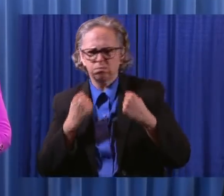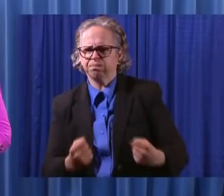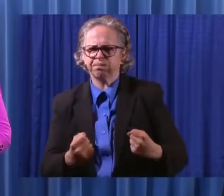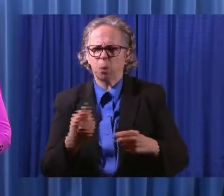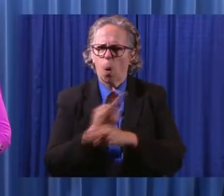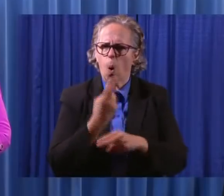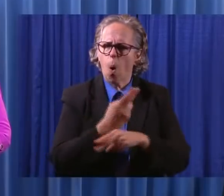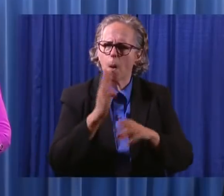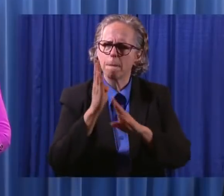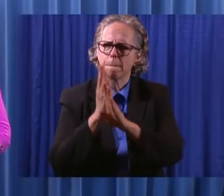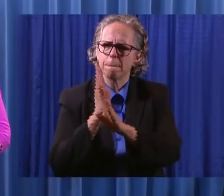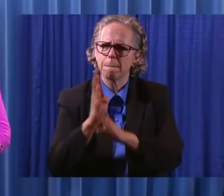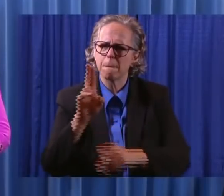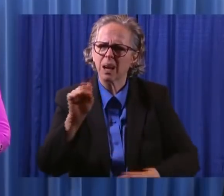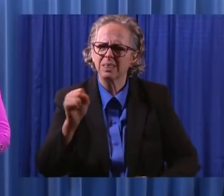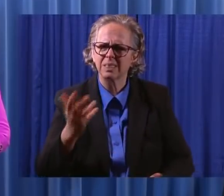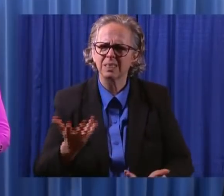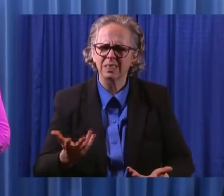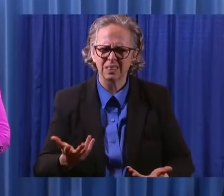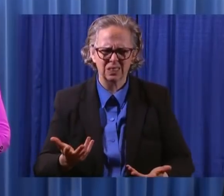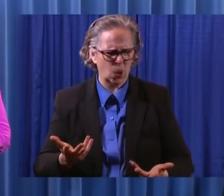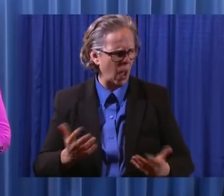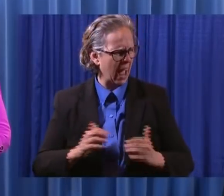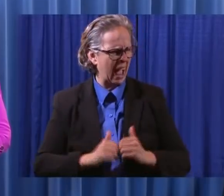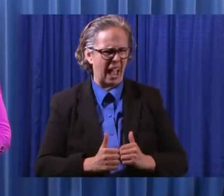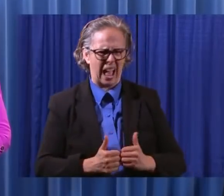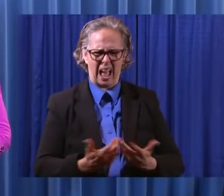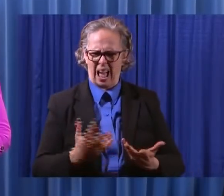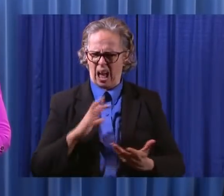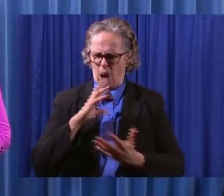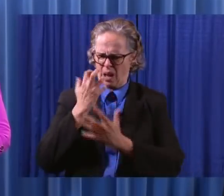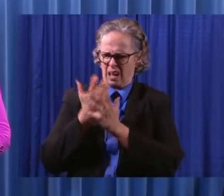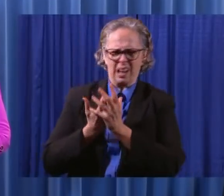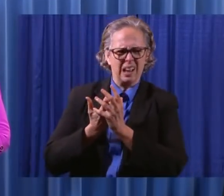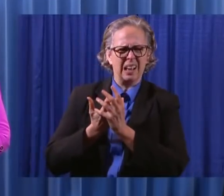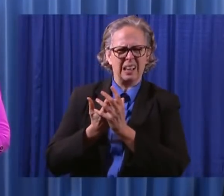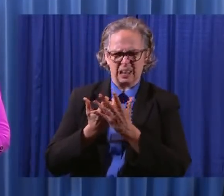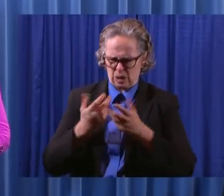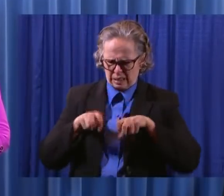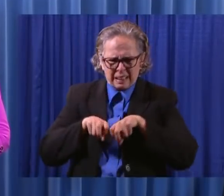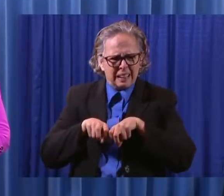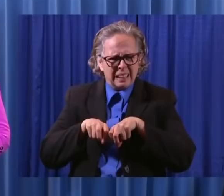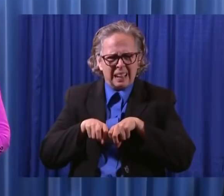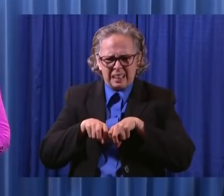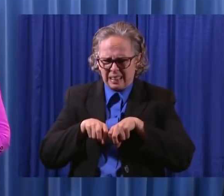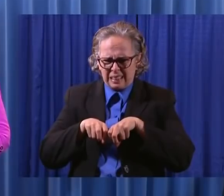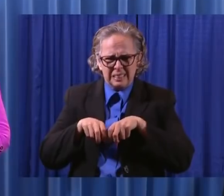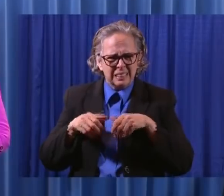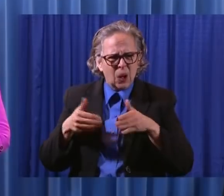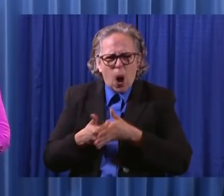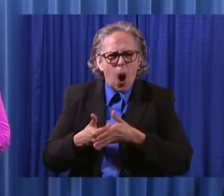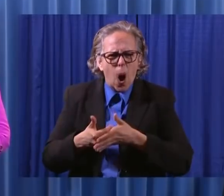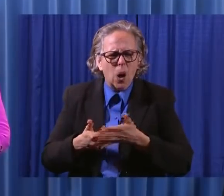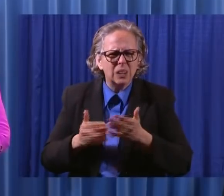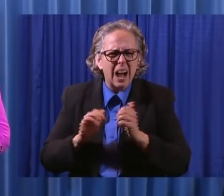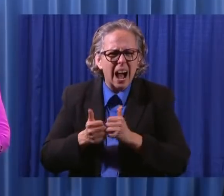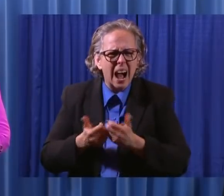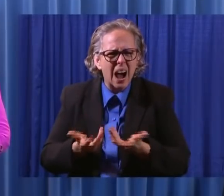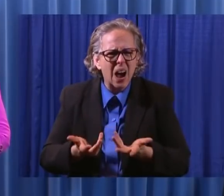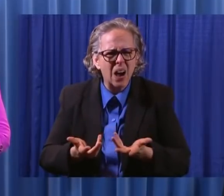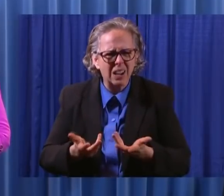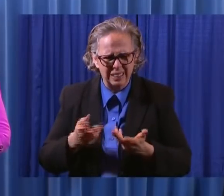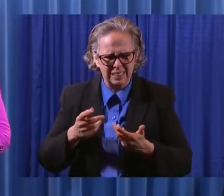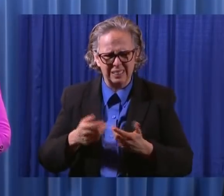do the social distancing on the bus, but at the same time still run your buses and still get kids to